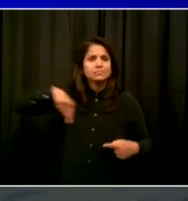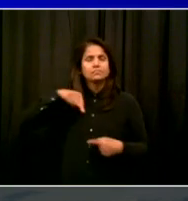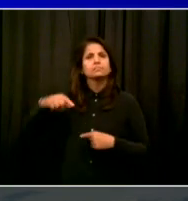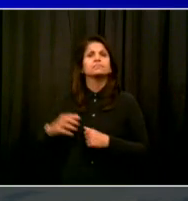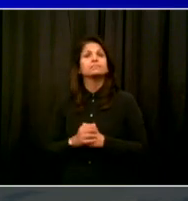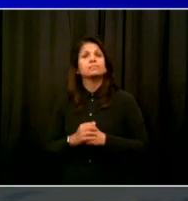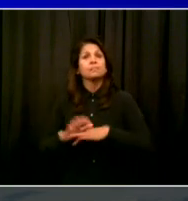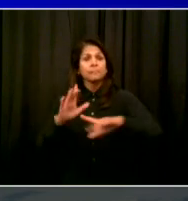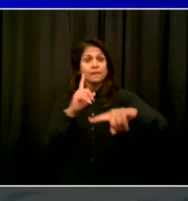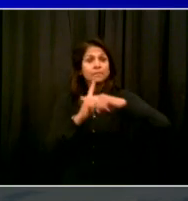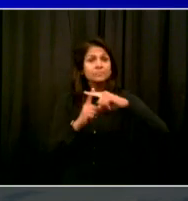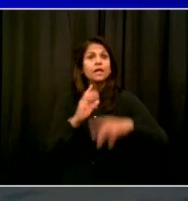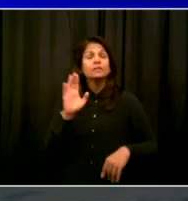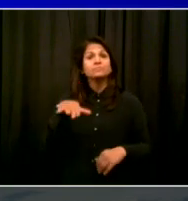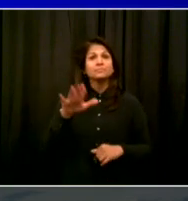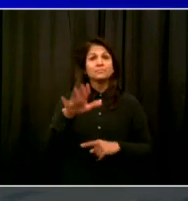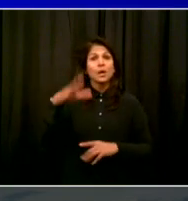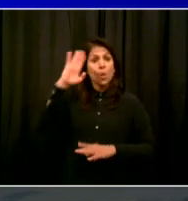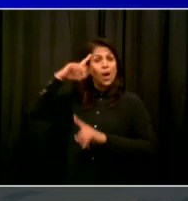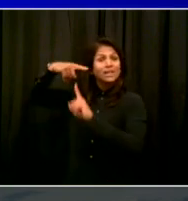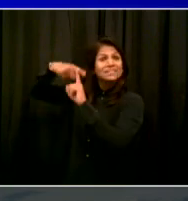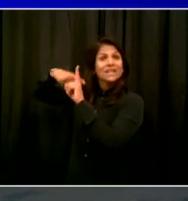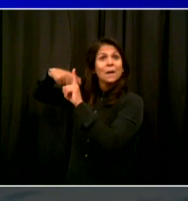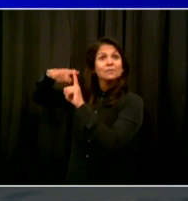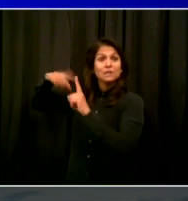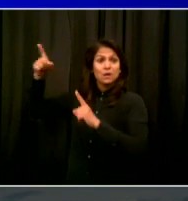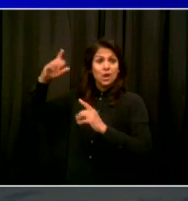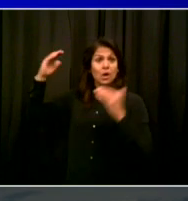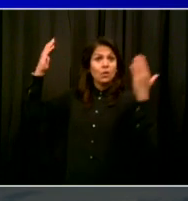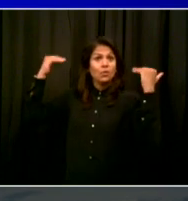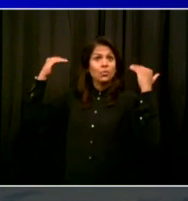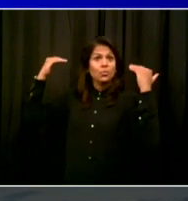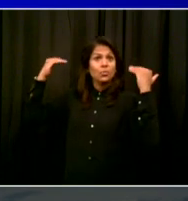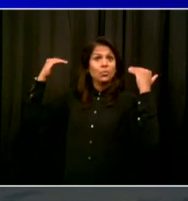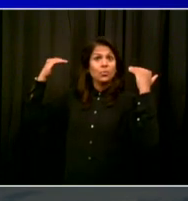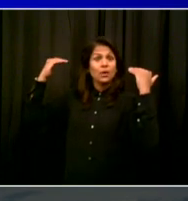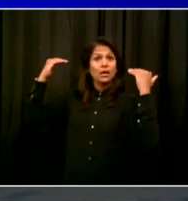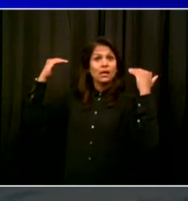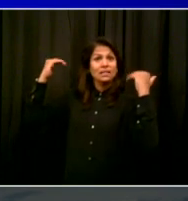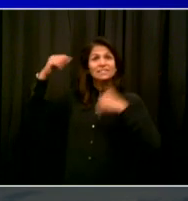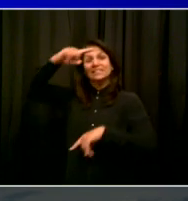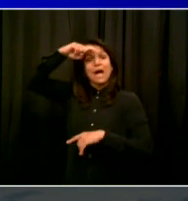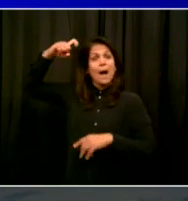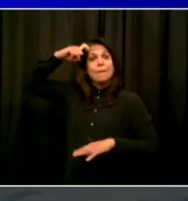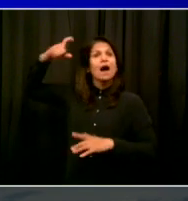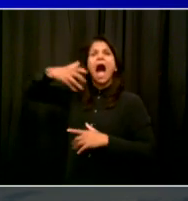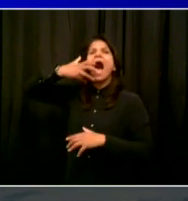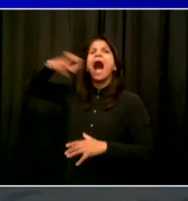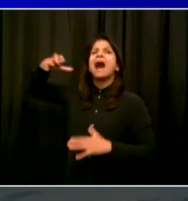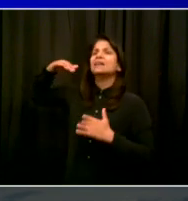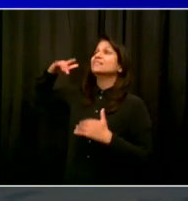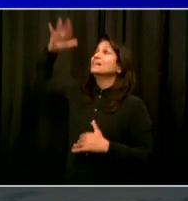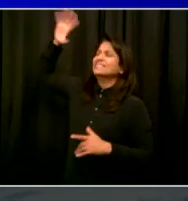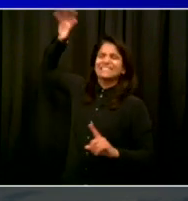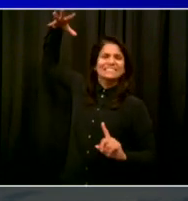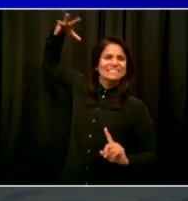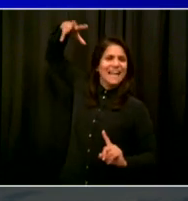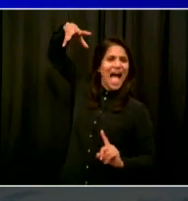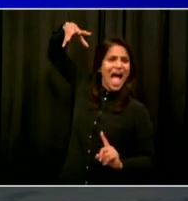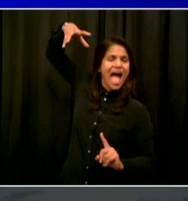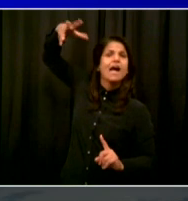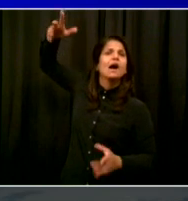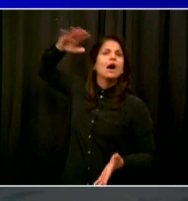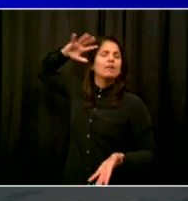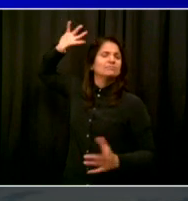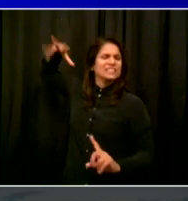coronavirus, more contagious. That's why today we're posting our holiday guidance about safe celebrations that